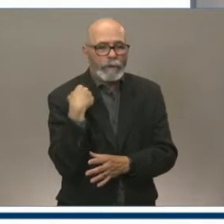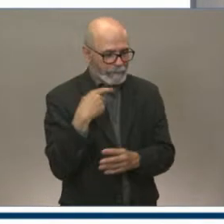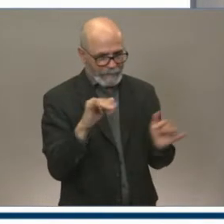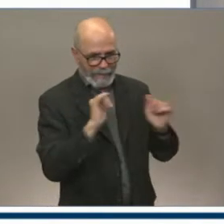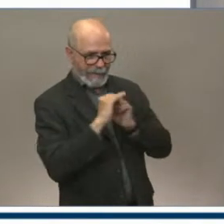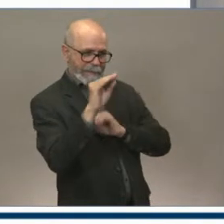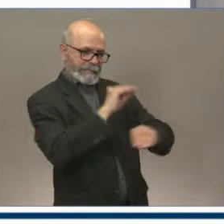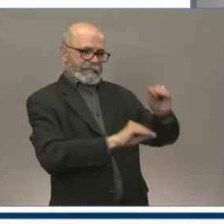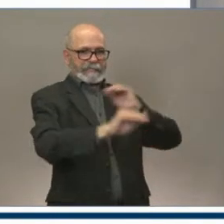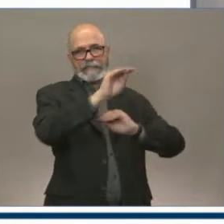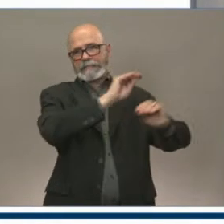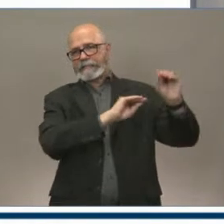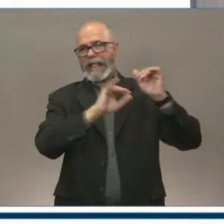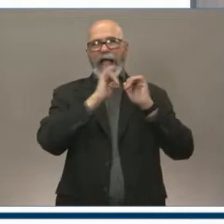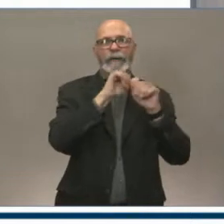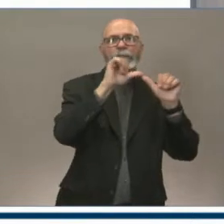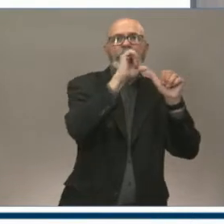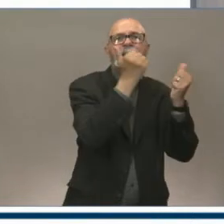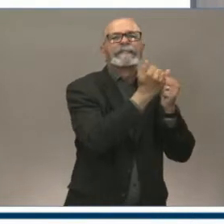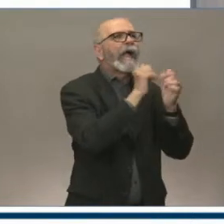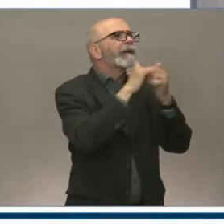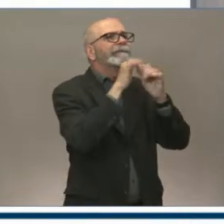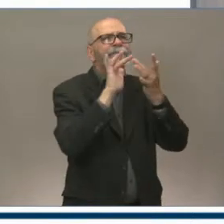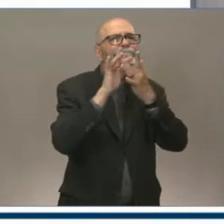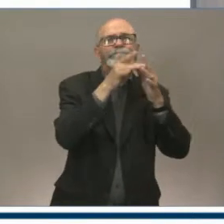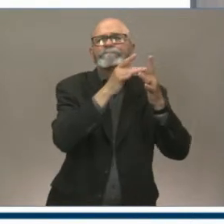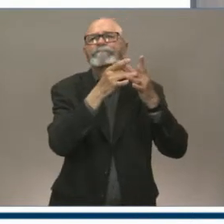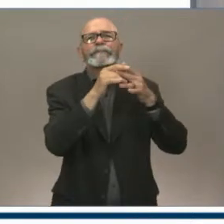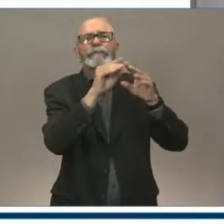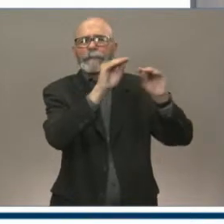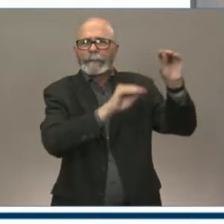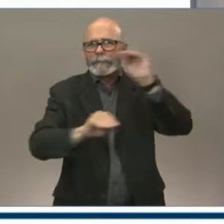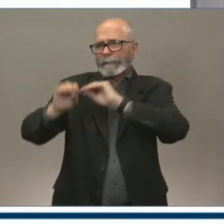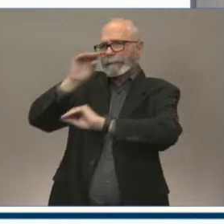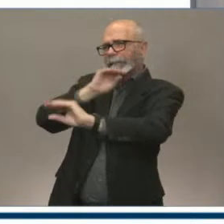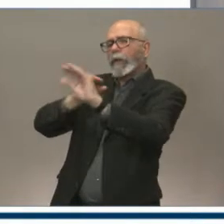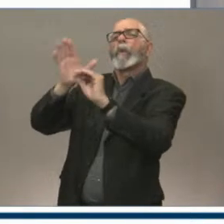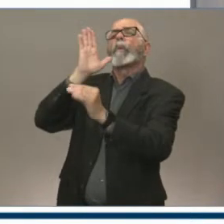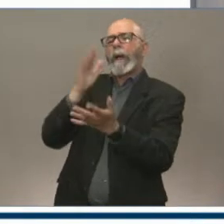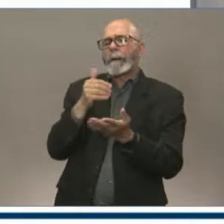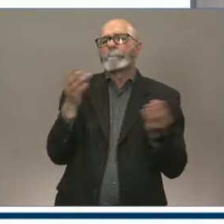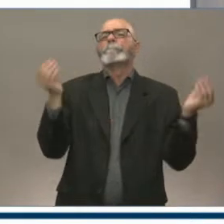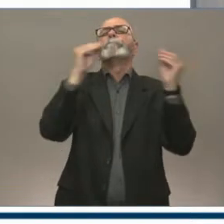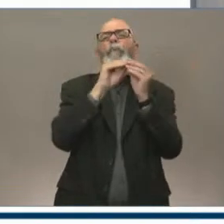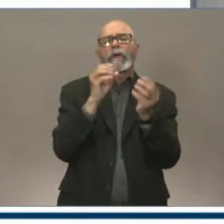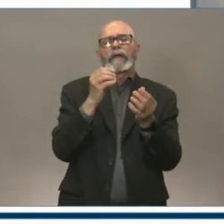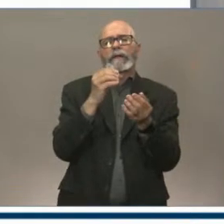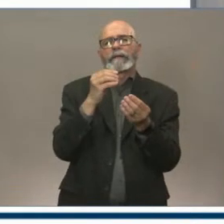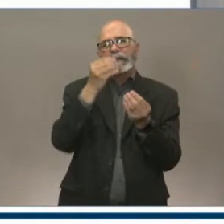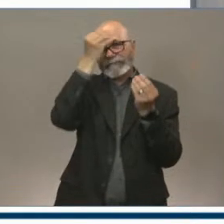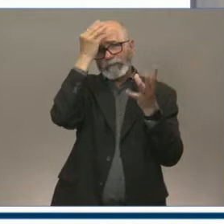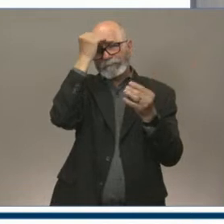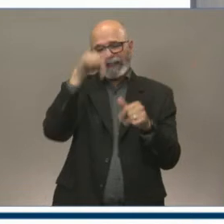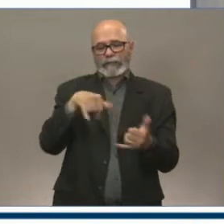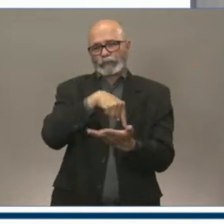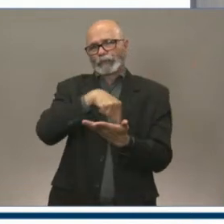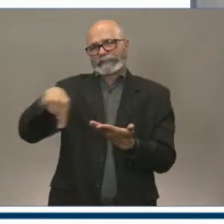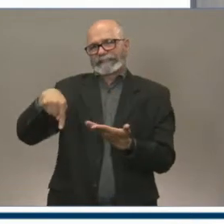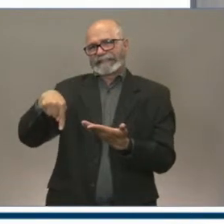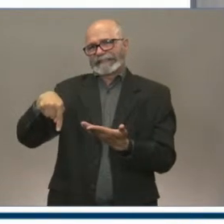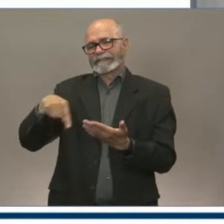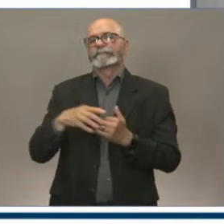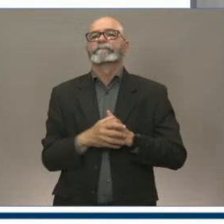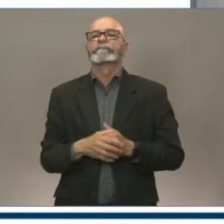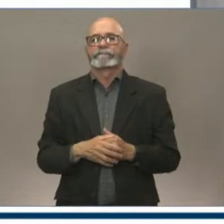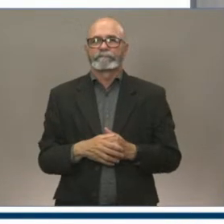contacting associations. I think that we'll have some more details later on this week, but it's going